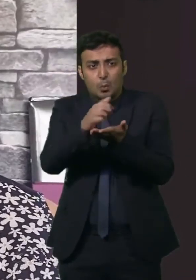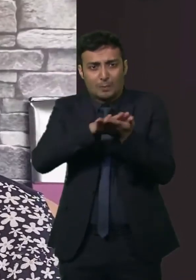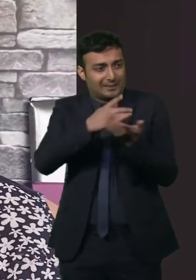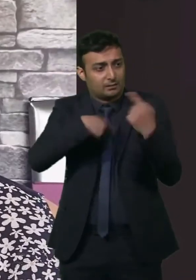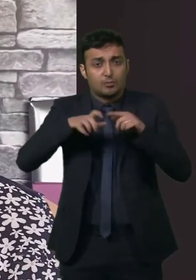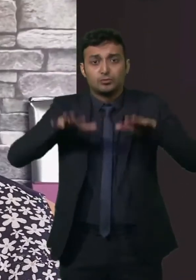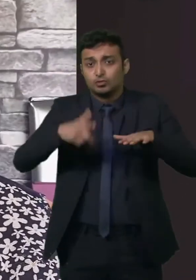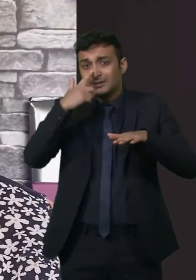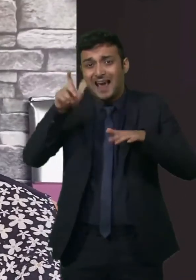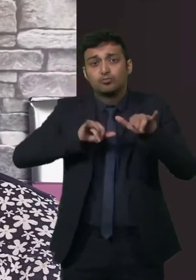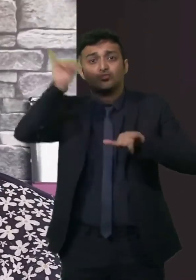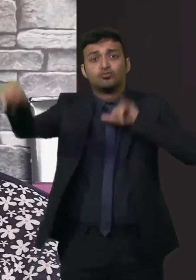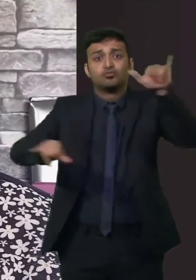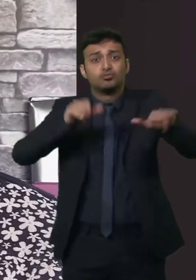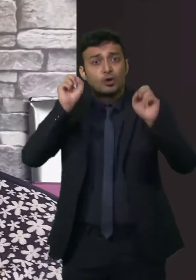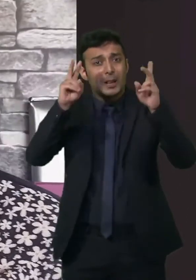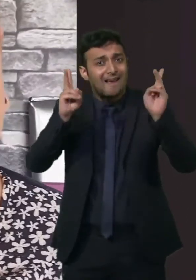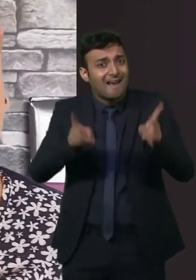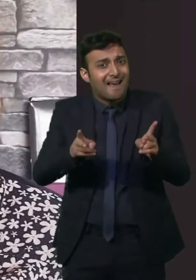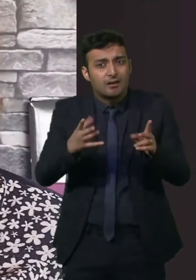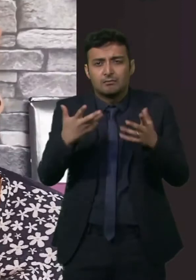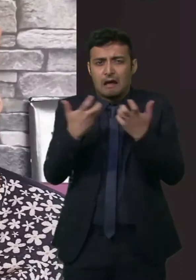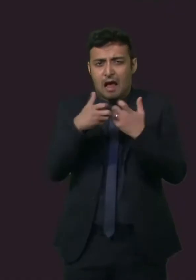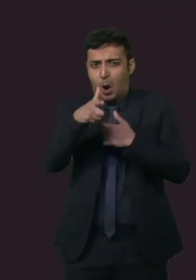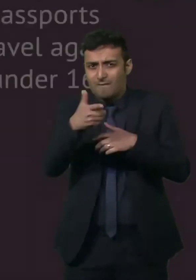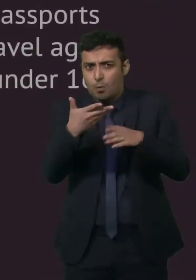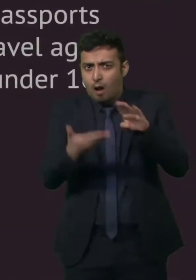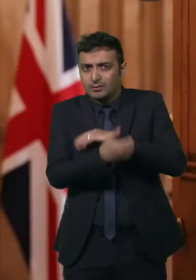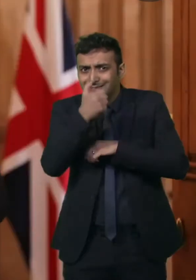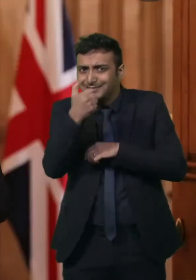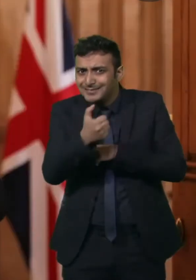lot of people's minds, and we're all just so eager to start booking our holidays again. Yeah.